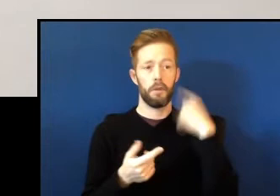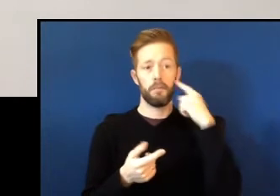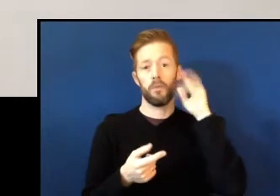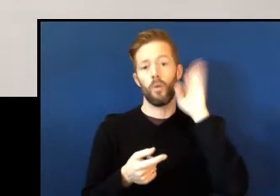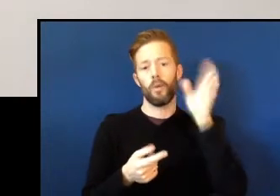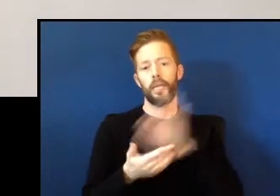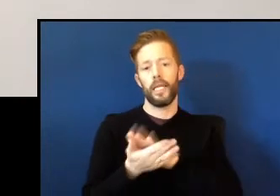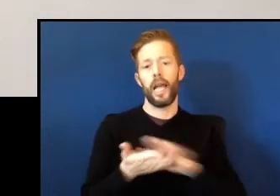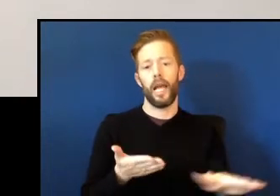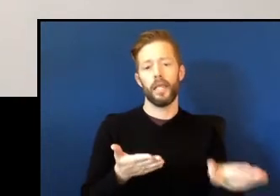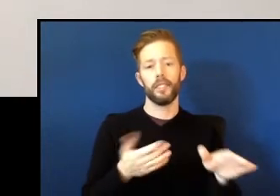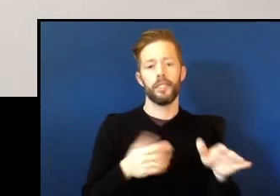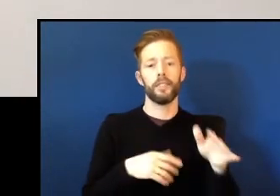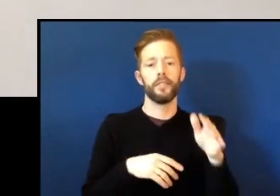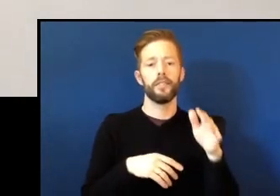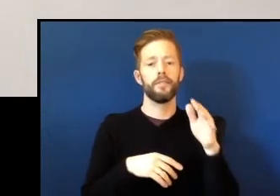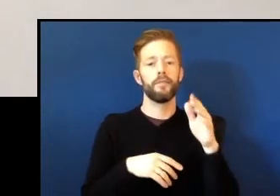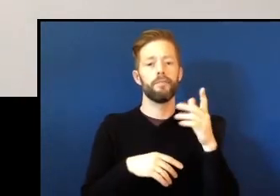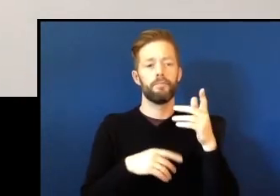will be a nice kind of